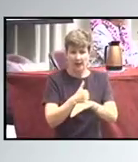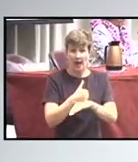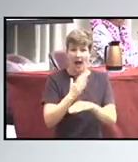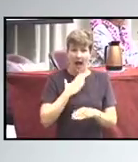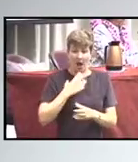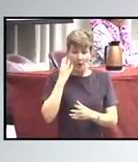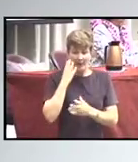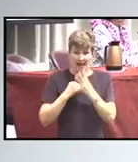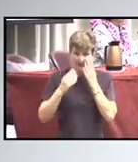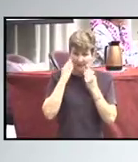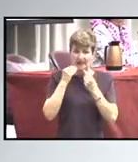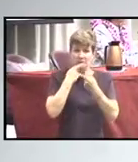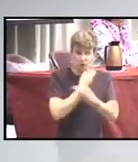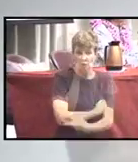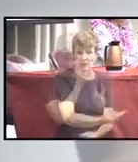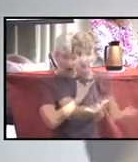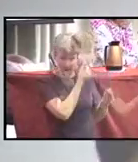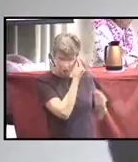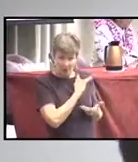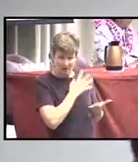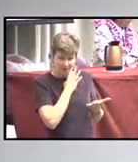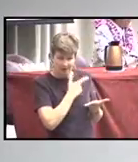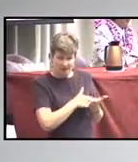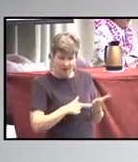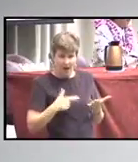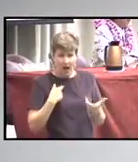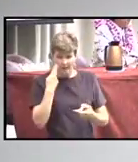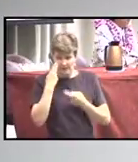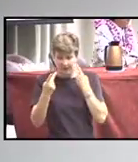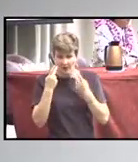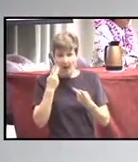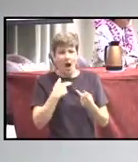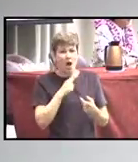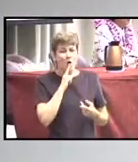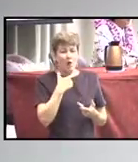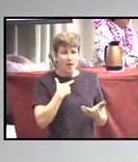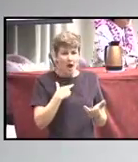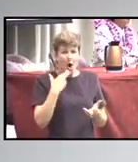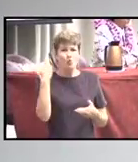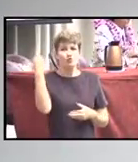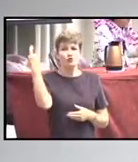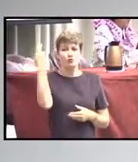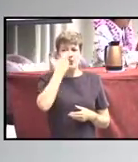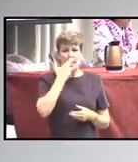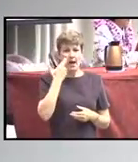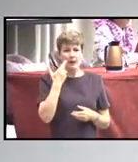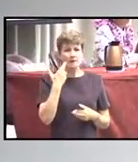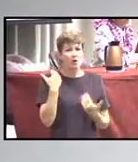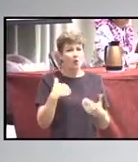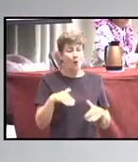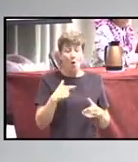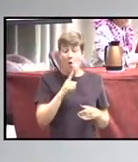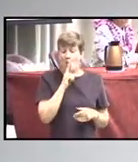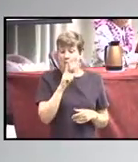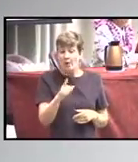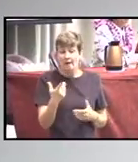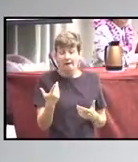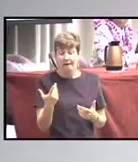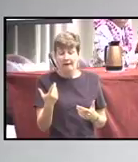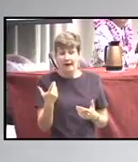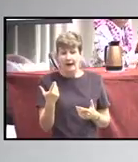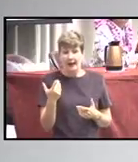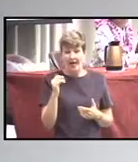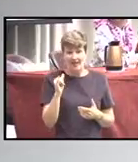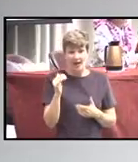our expertise and knowledge. It was really great for us to realize how little